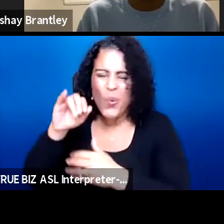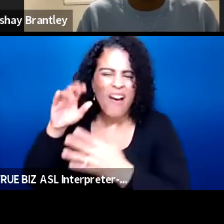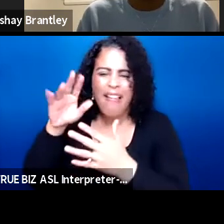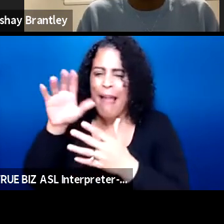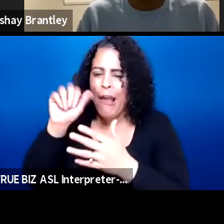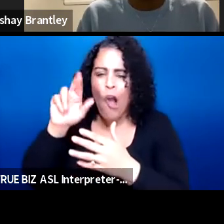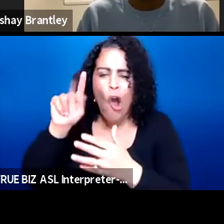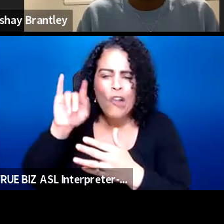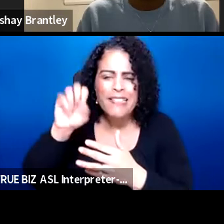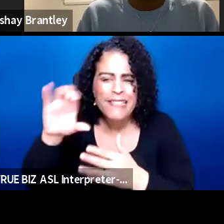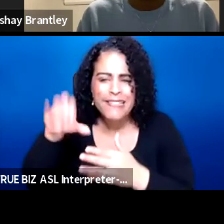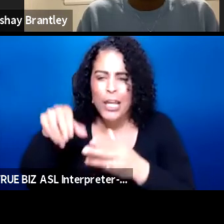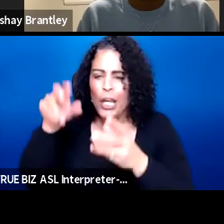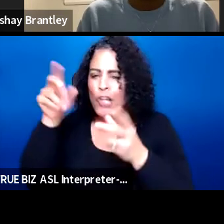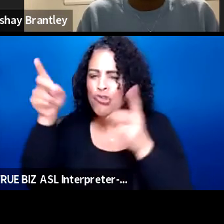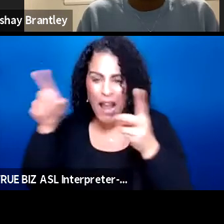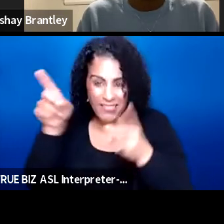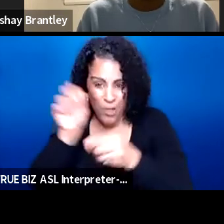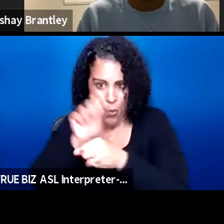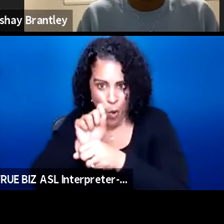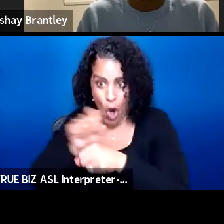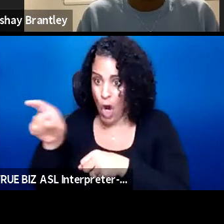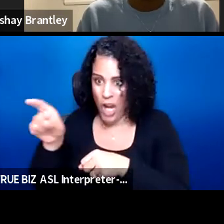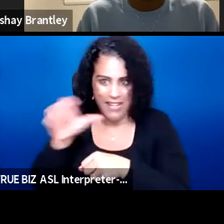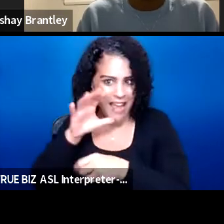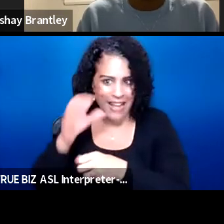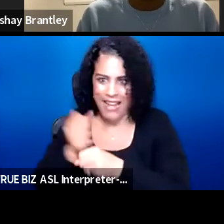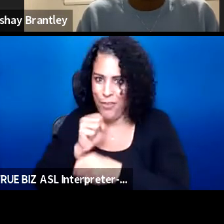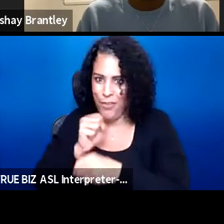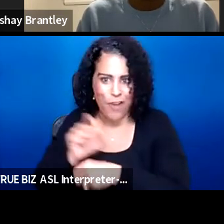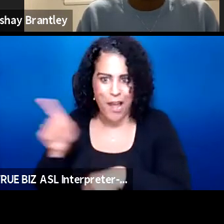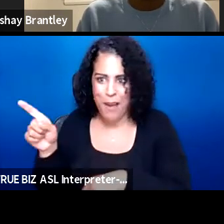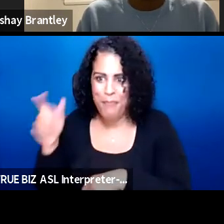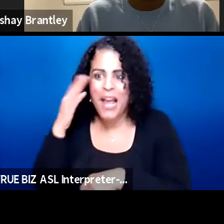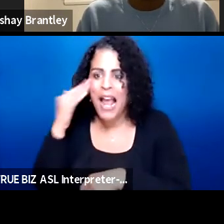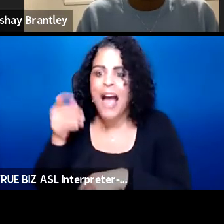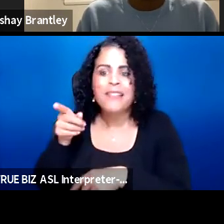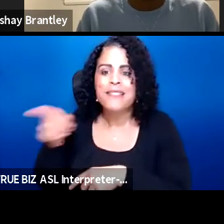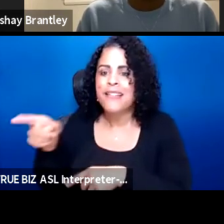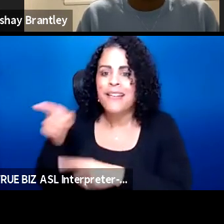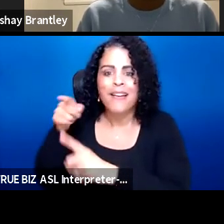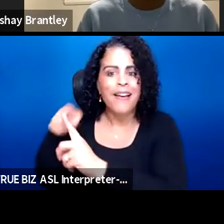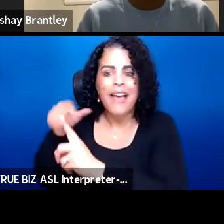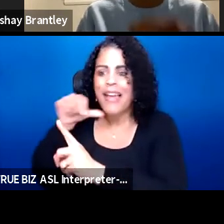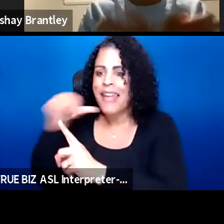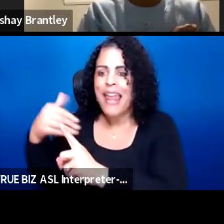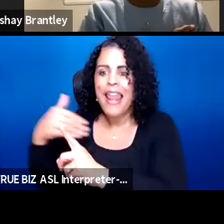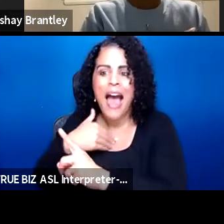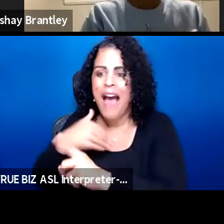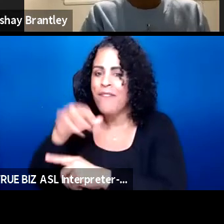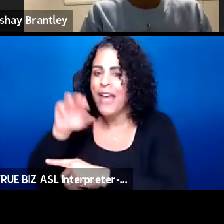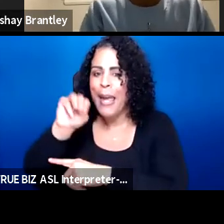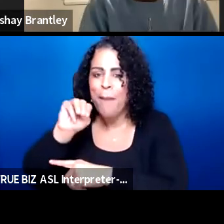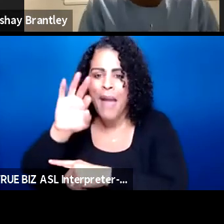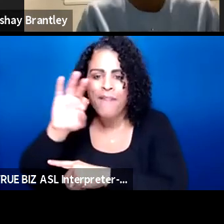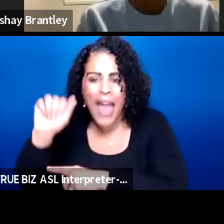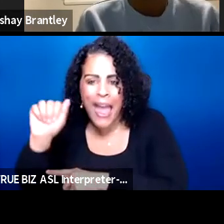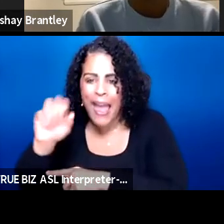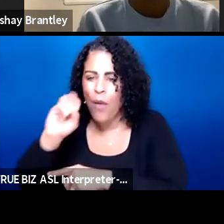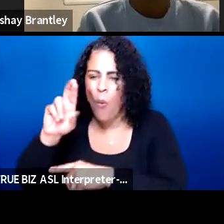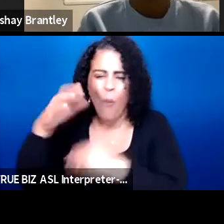work or something like that, and didn't get the job because they didn't have the MFA or the BA,